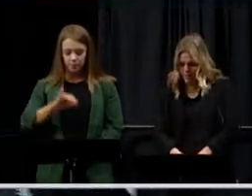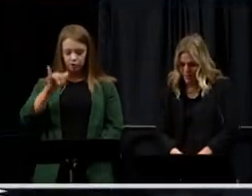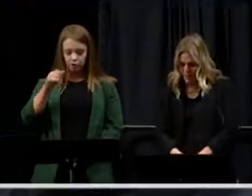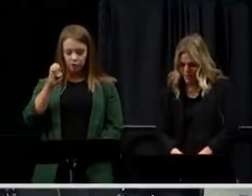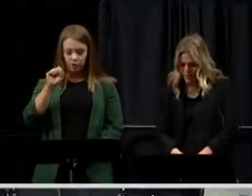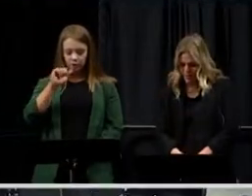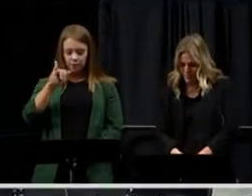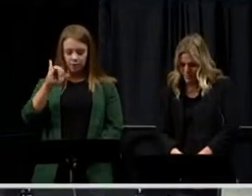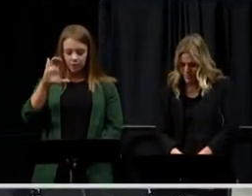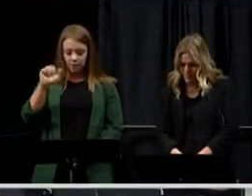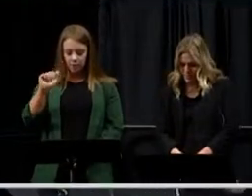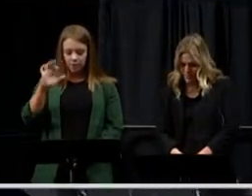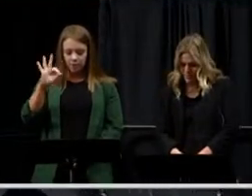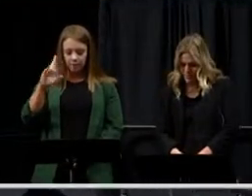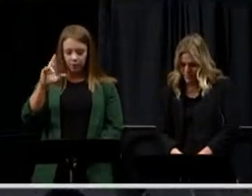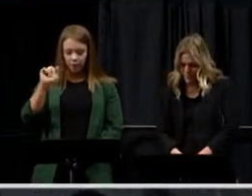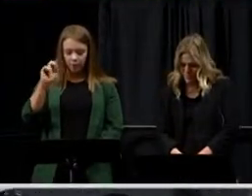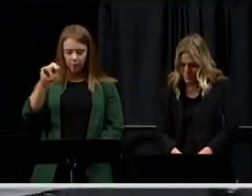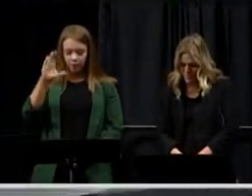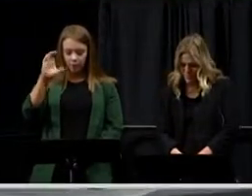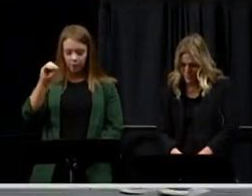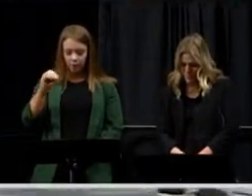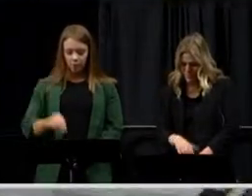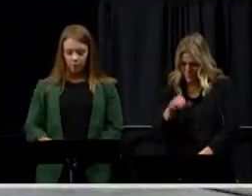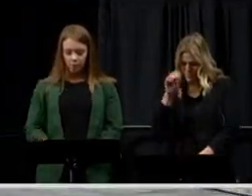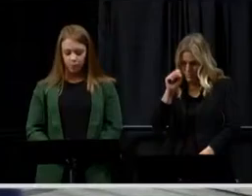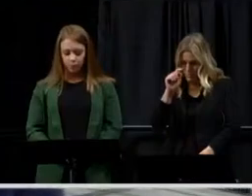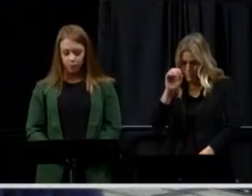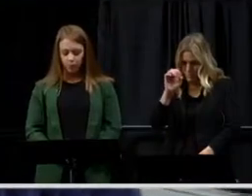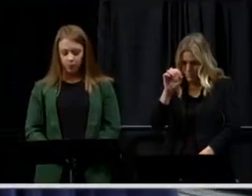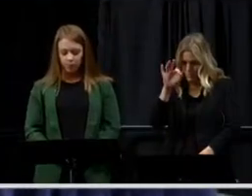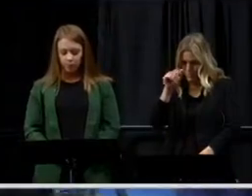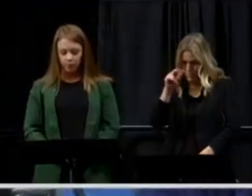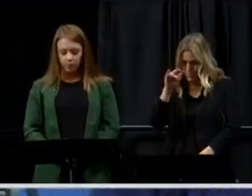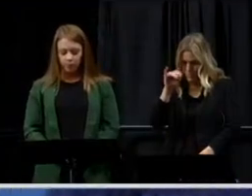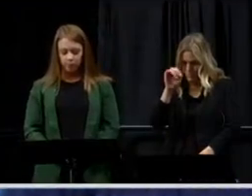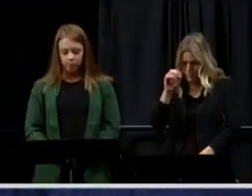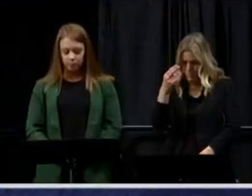Jessica Lynette Franco. Stephanie Hernandez.